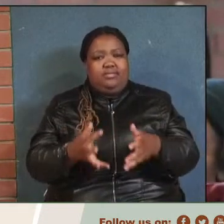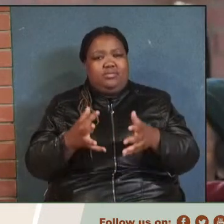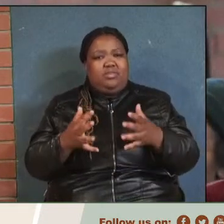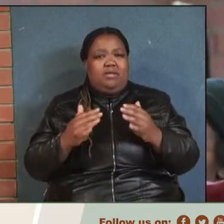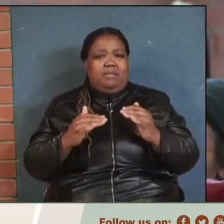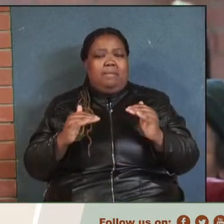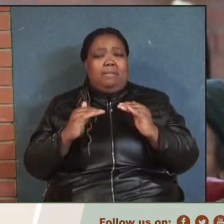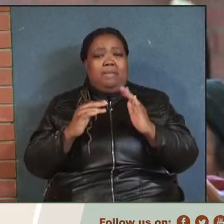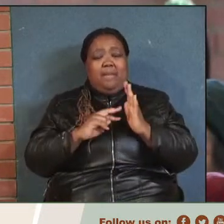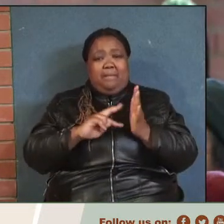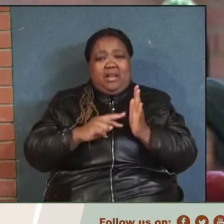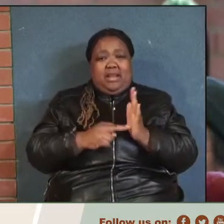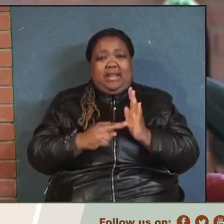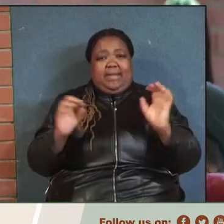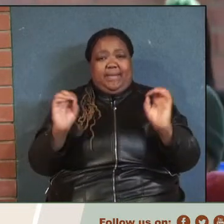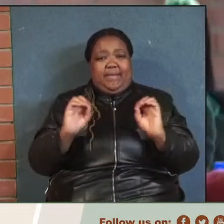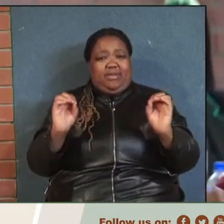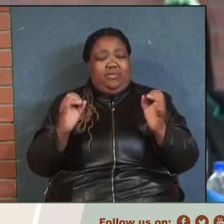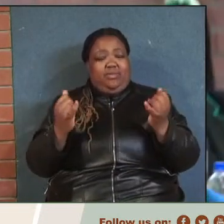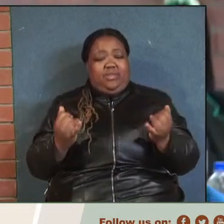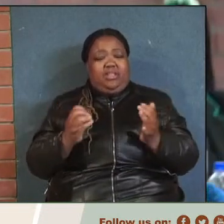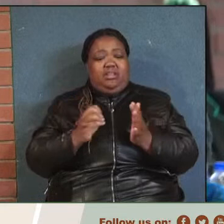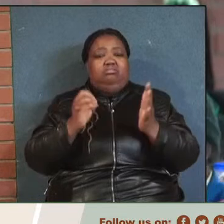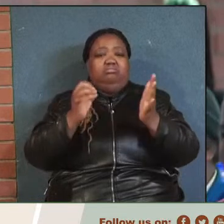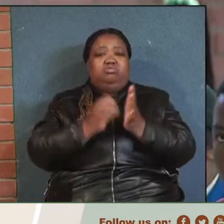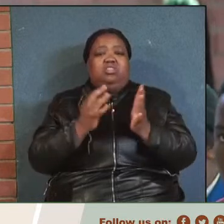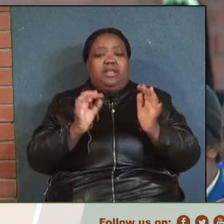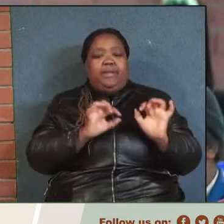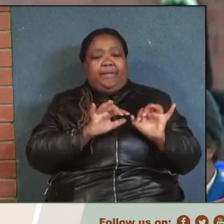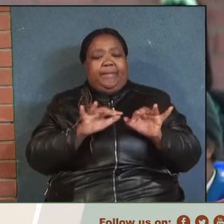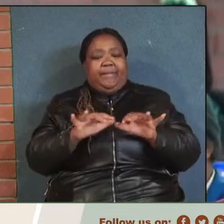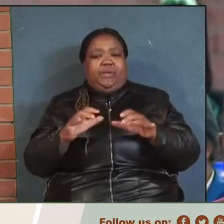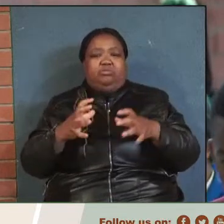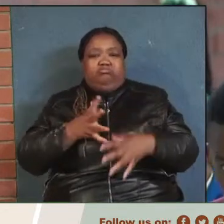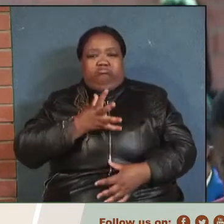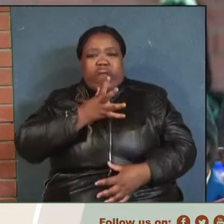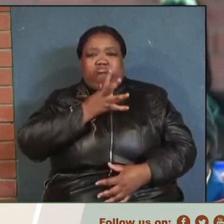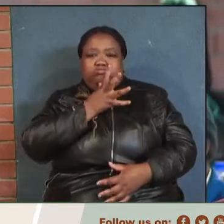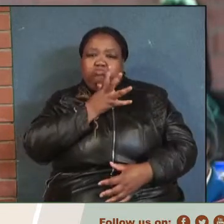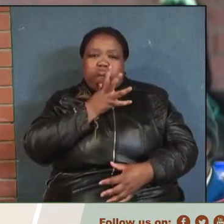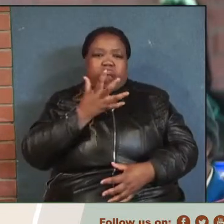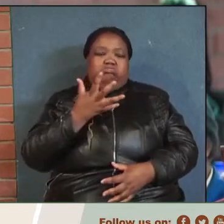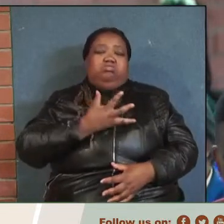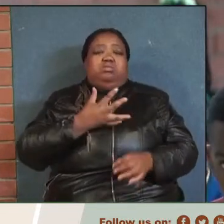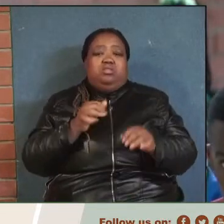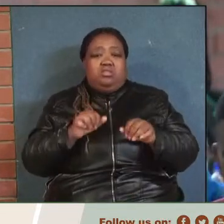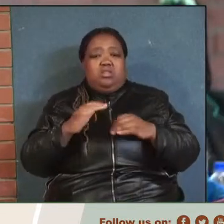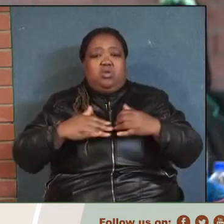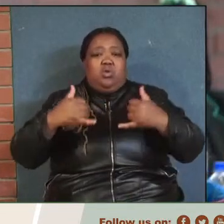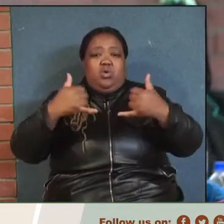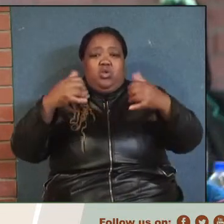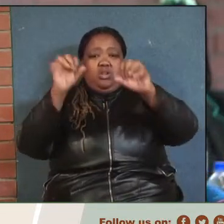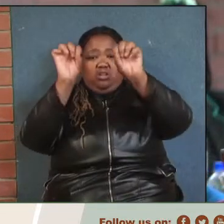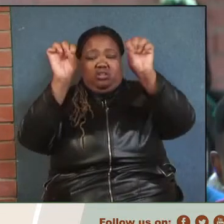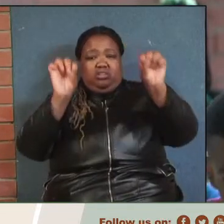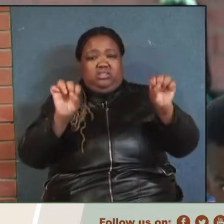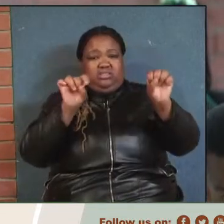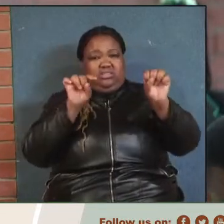which results in the overflow of learners in a classroom. So the solution to that is the online system. It must create an